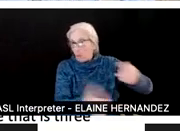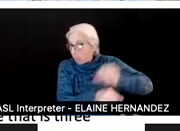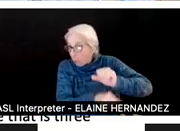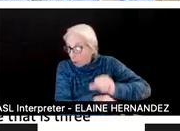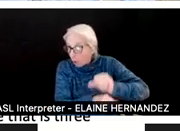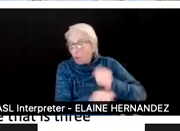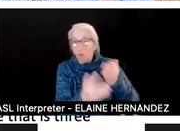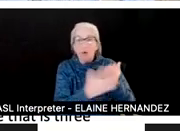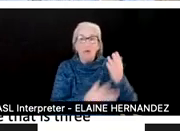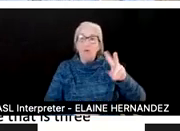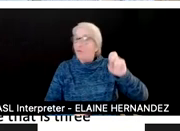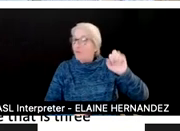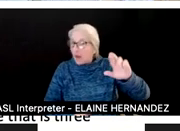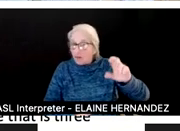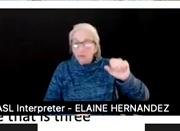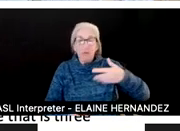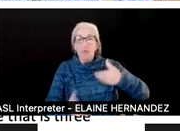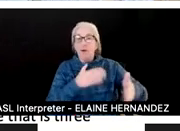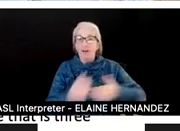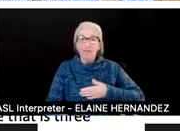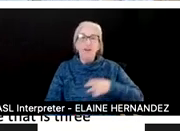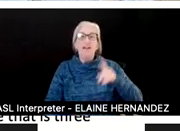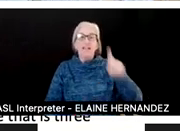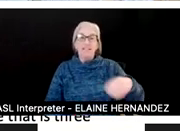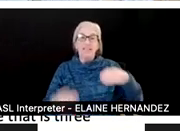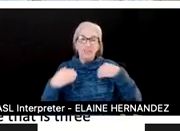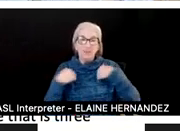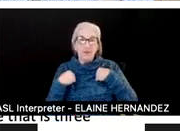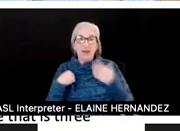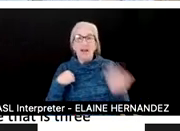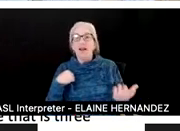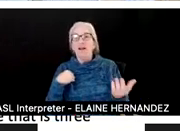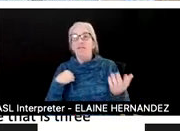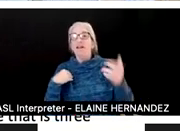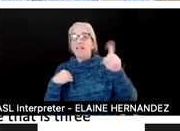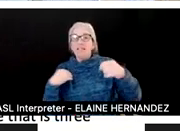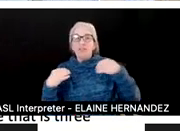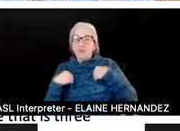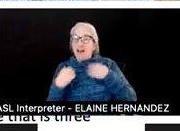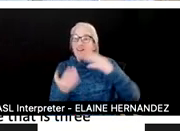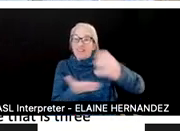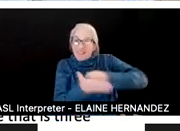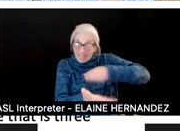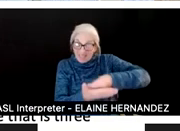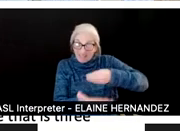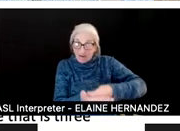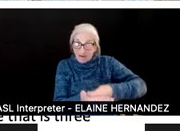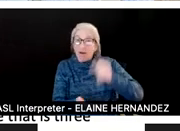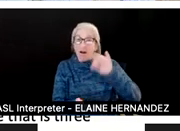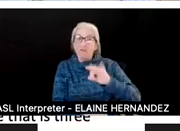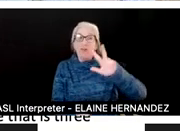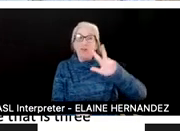only charging $1,000 per month for rent. Therefore, tenants have to have an income of at least $3,000 per